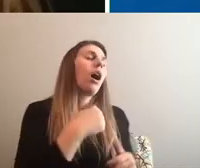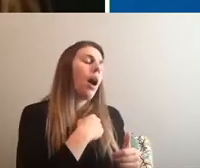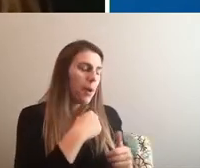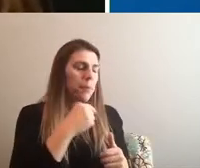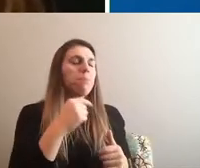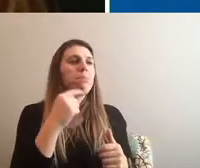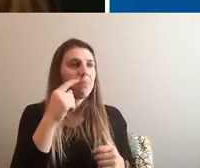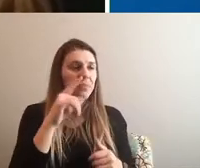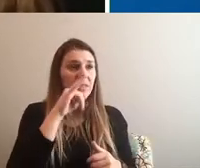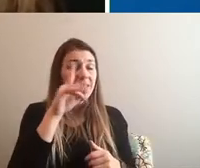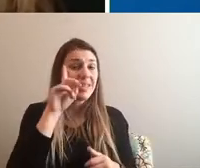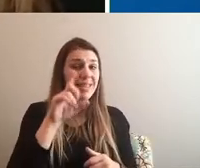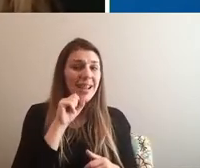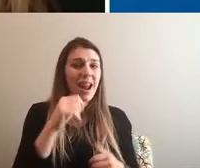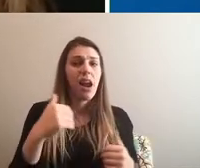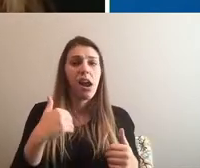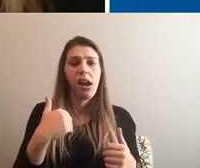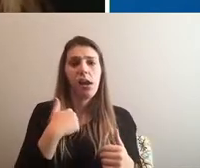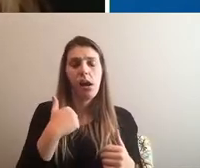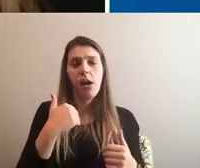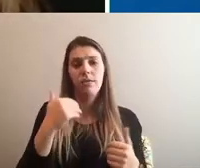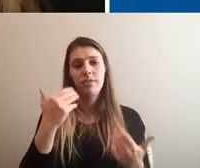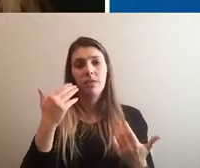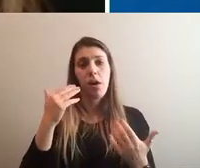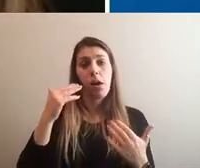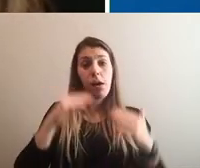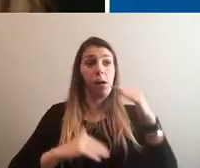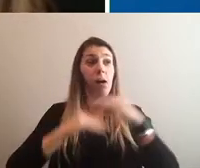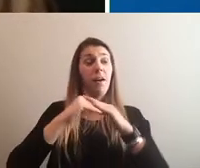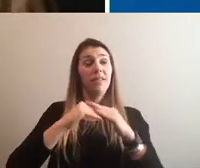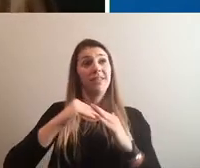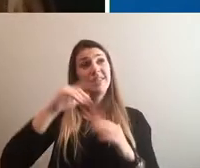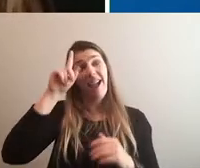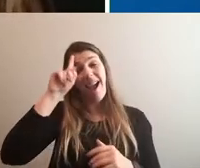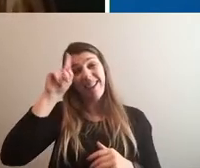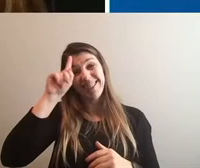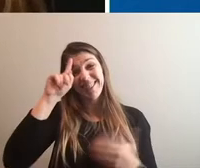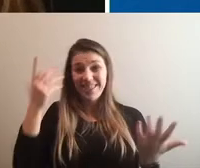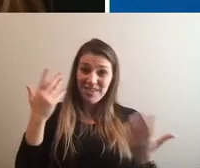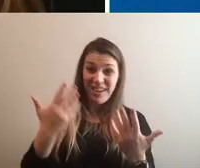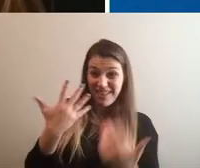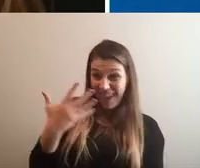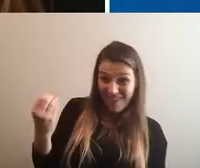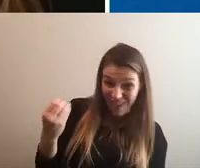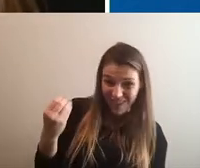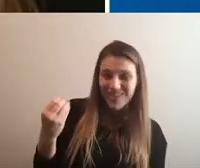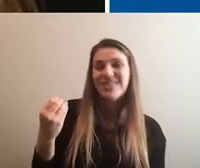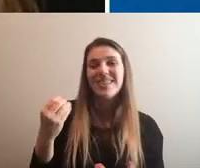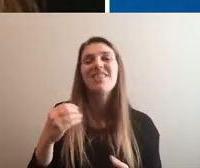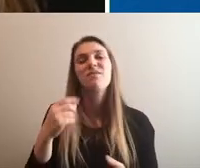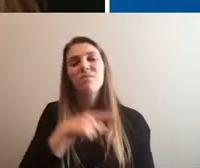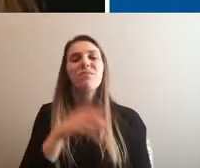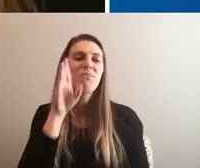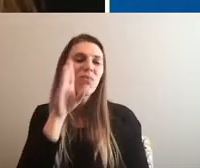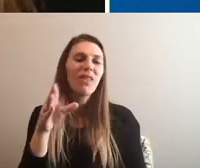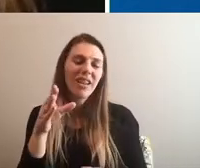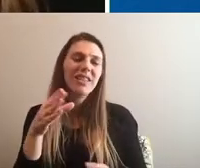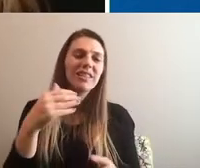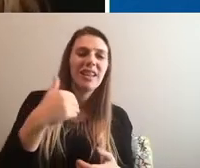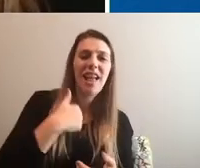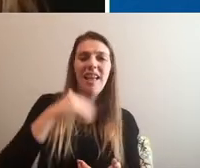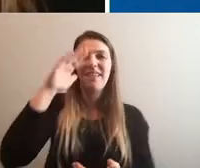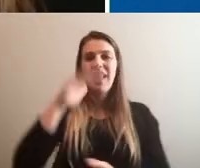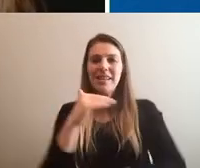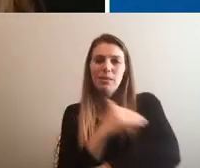Down syndrome have a shorter stature. Violet may top out at 5 feet tall, and she's going to have, she has a less muscle